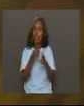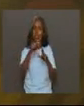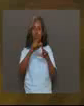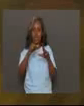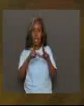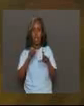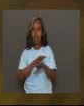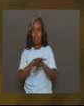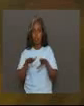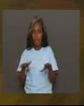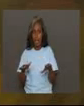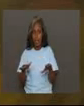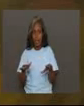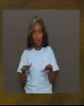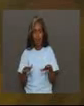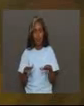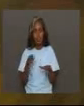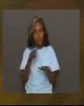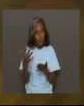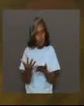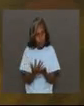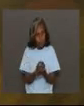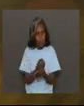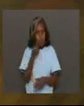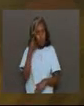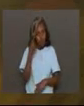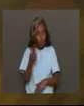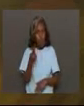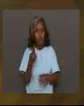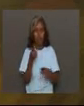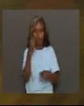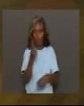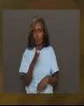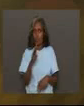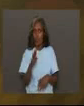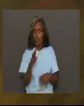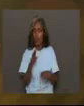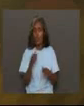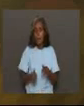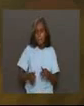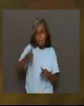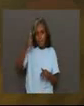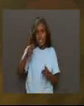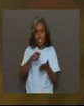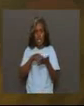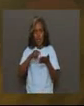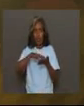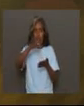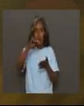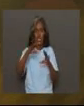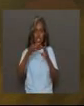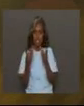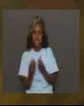the angle of the plane, it will produce one of four major conic